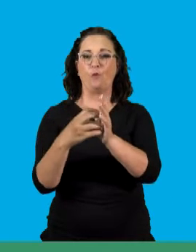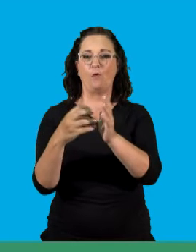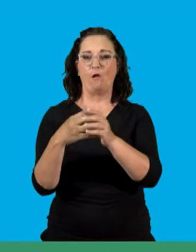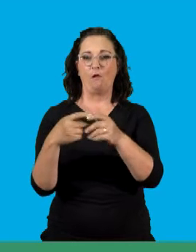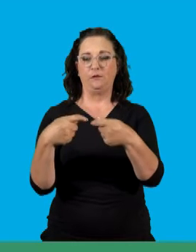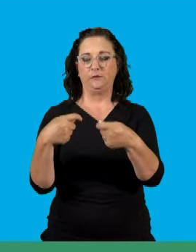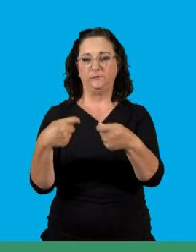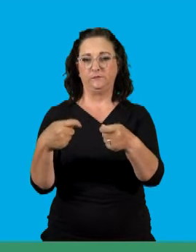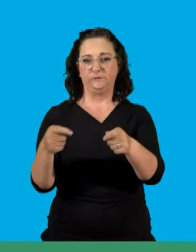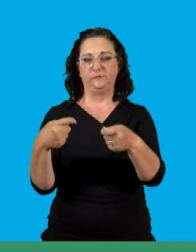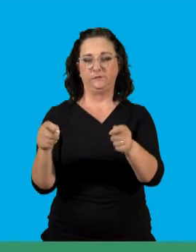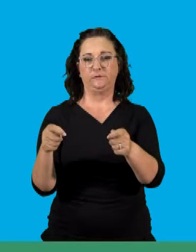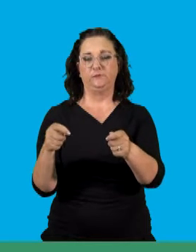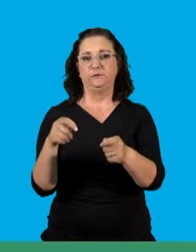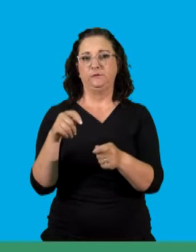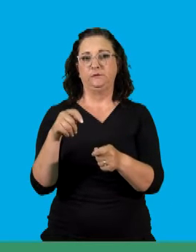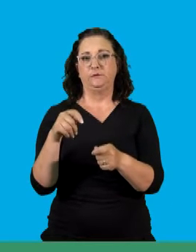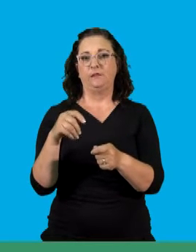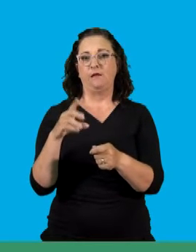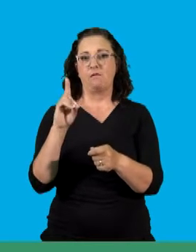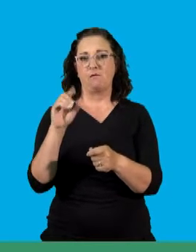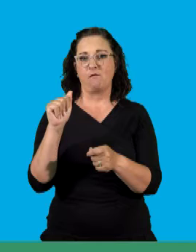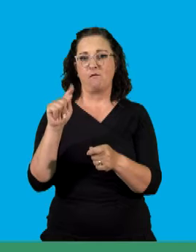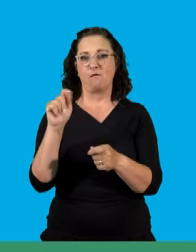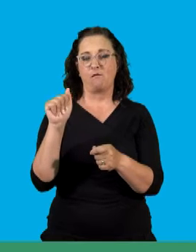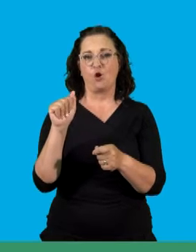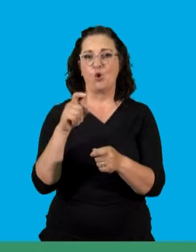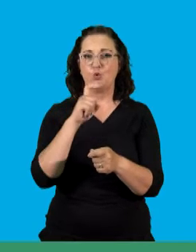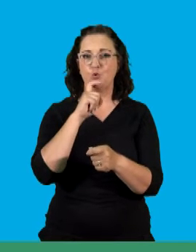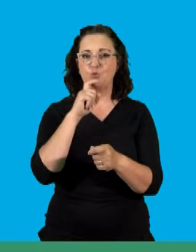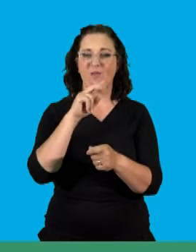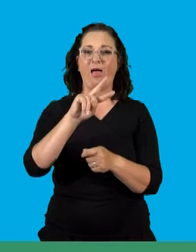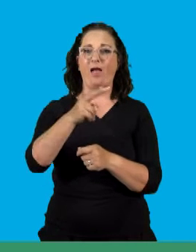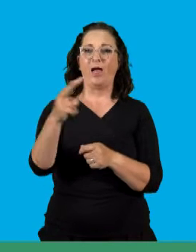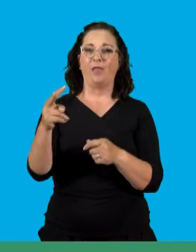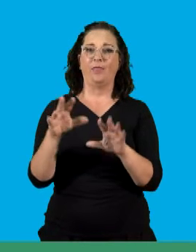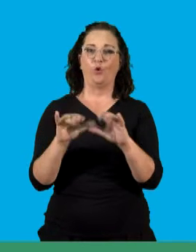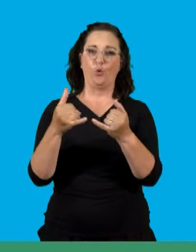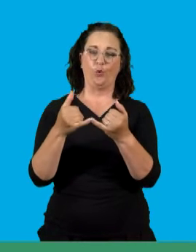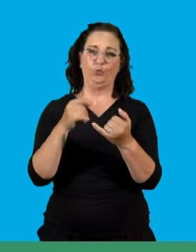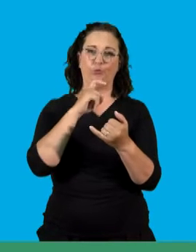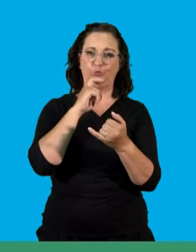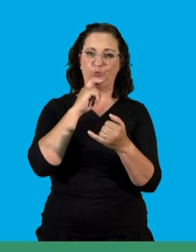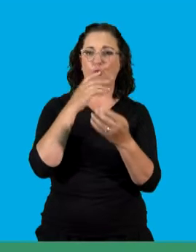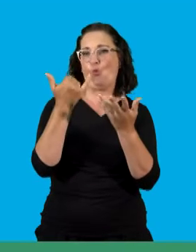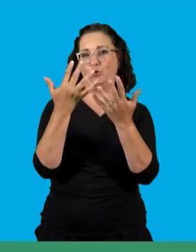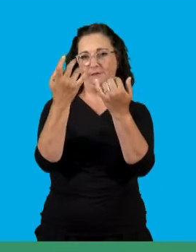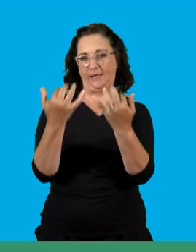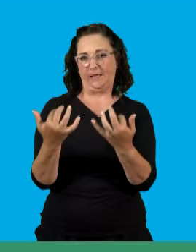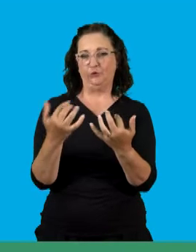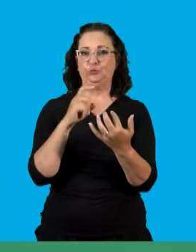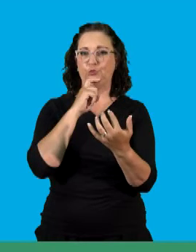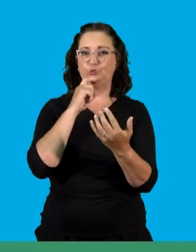market research that has been conducted in the past by other organizations or statistics